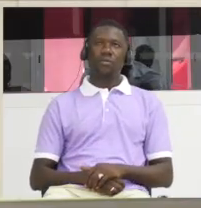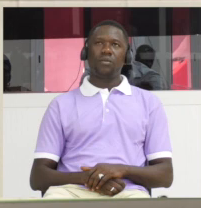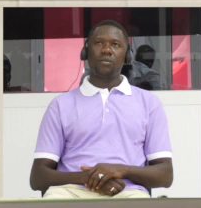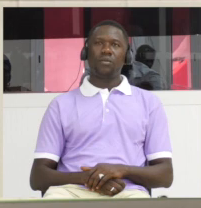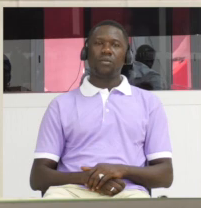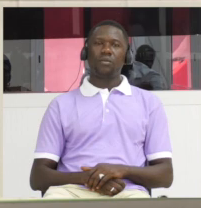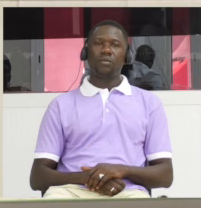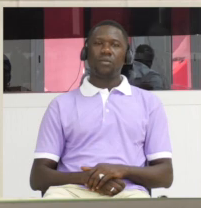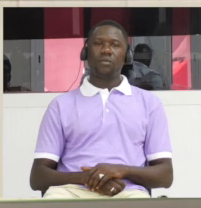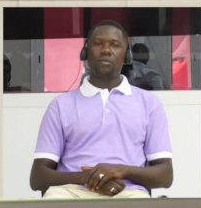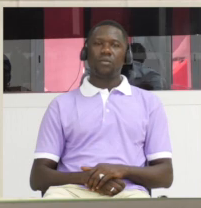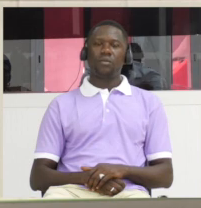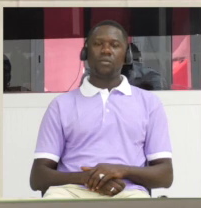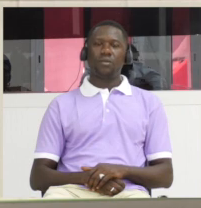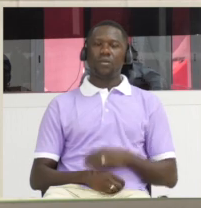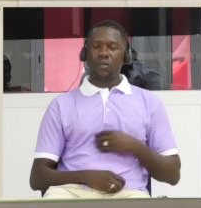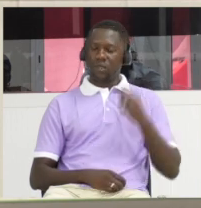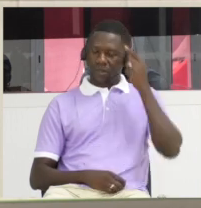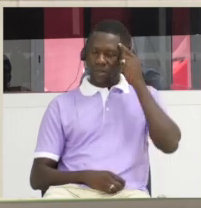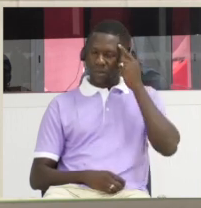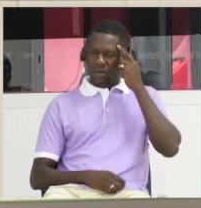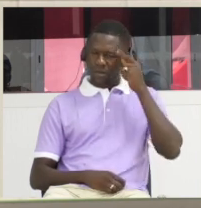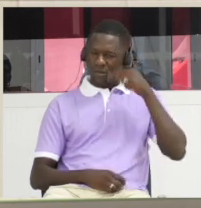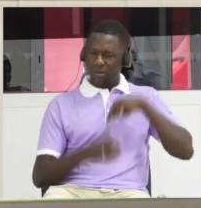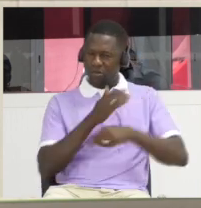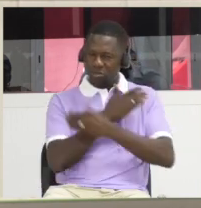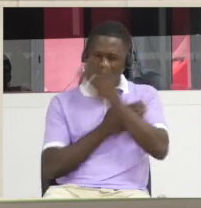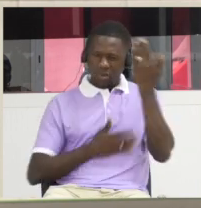1994. I think in the morning of